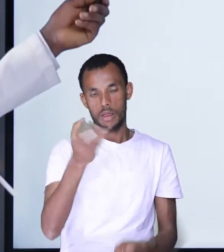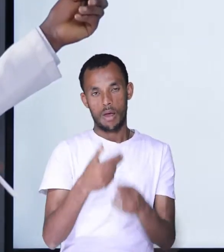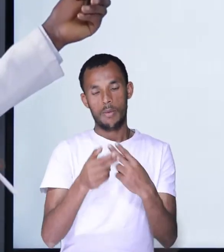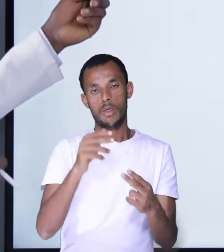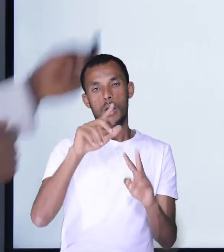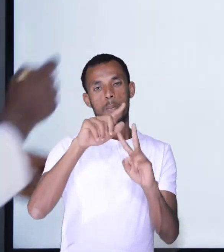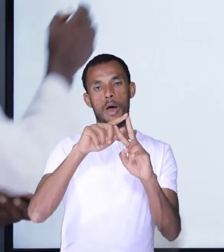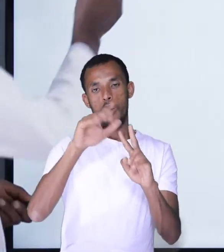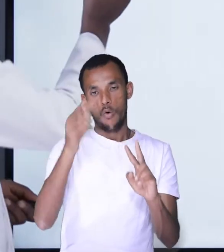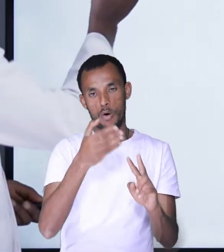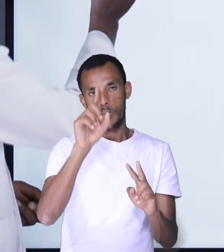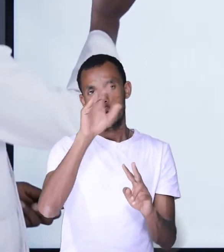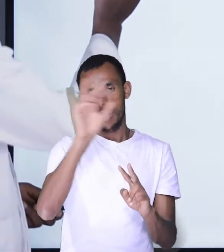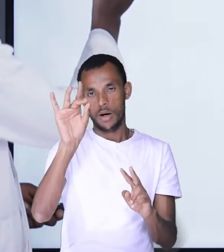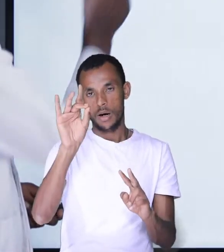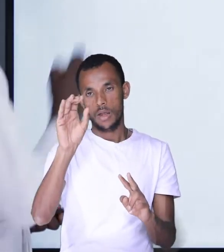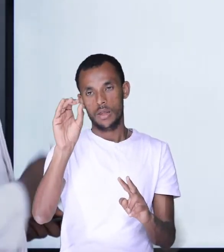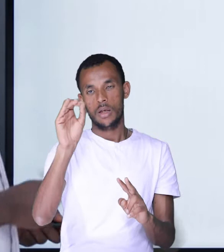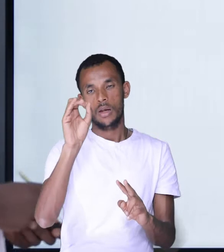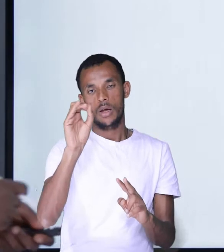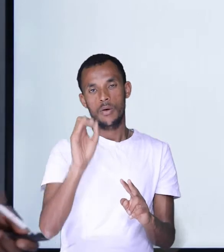pi over 180 degree.